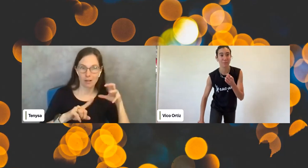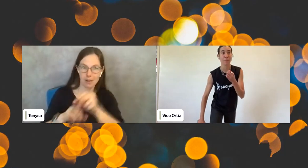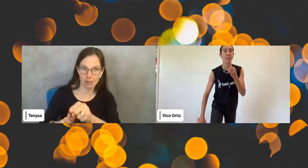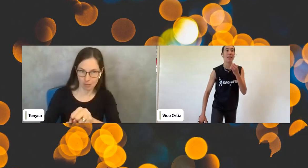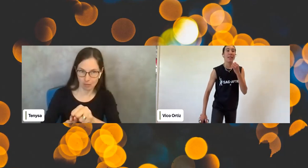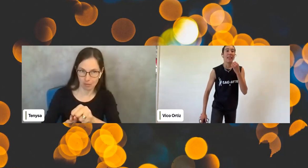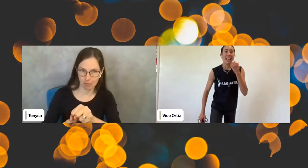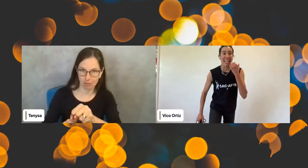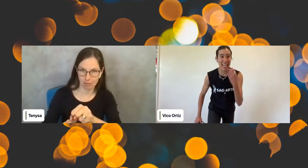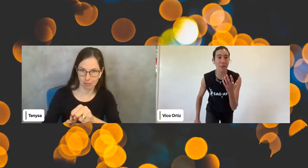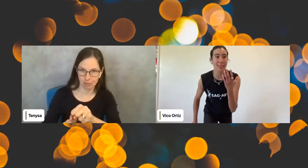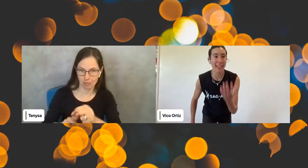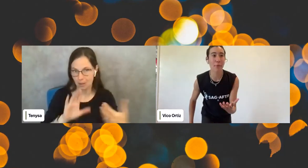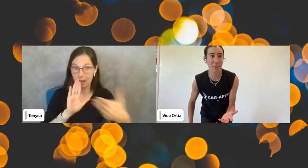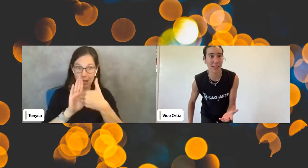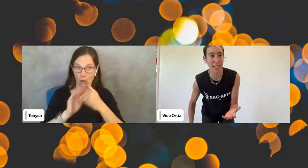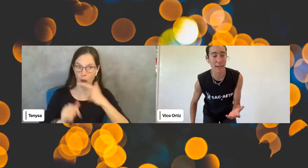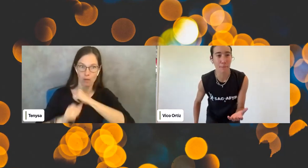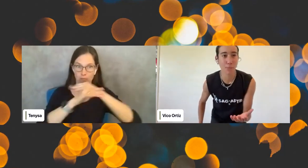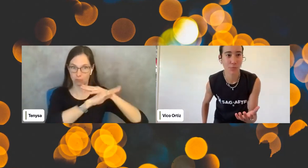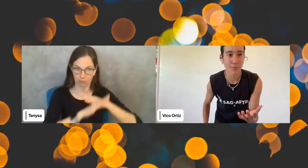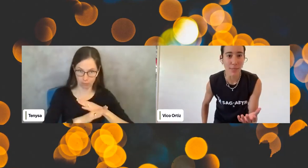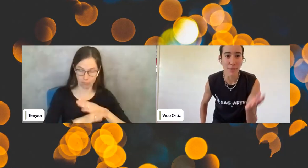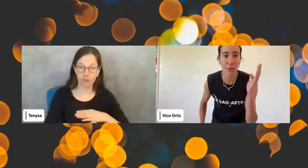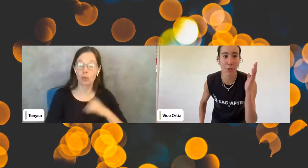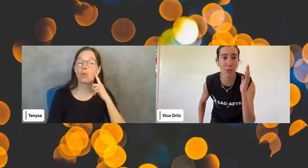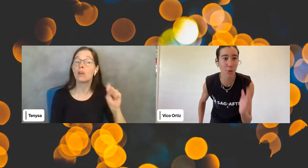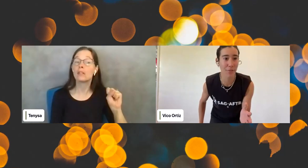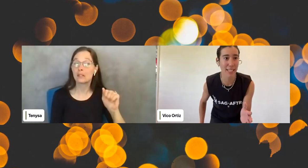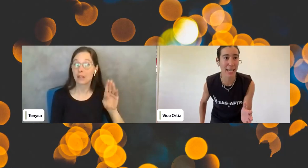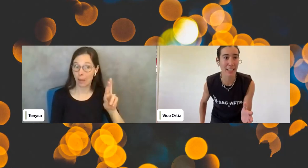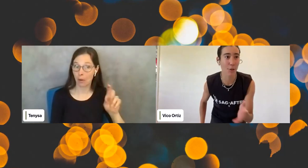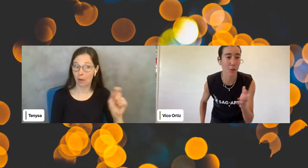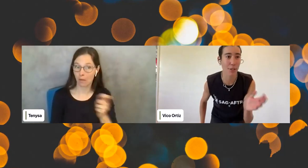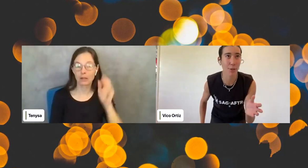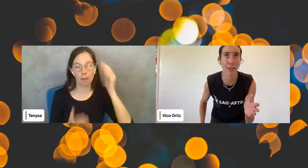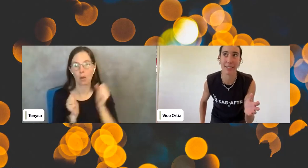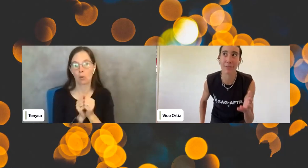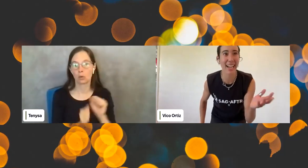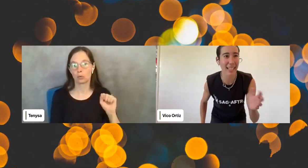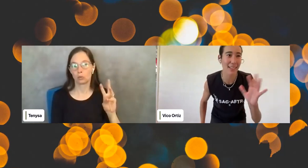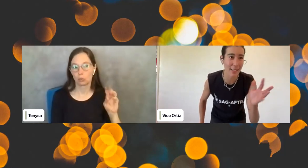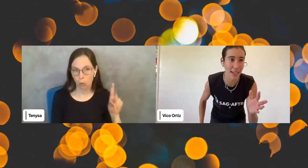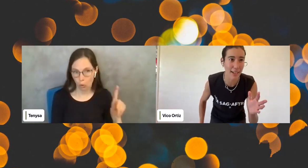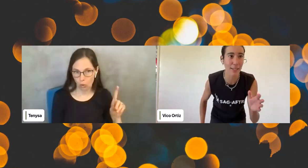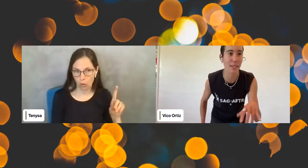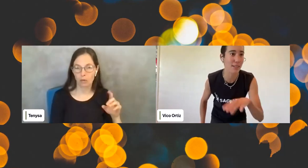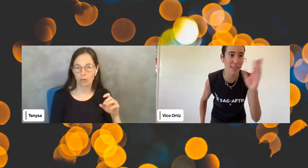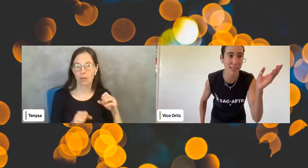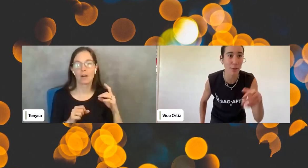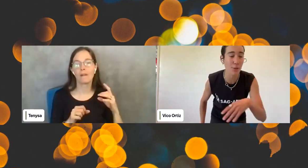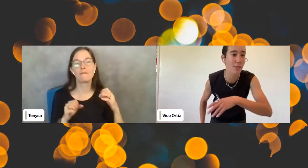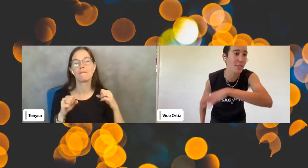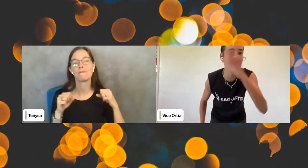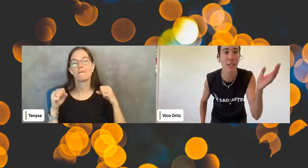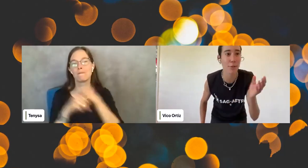these. In saber fencing versus sword fencing, or sword fighting in stunts, because,